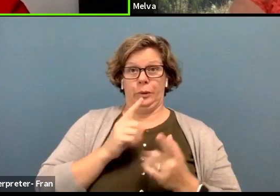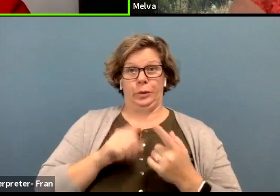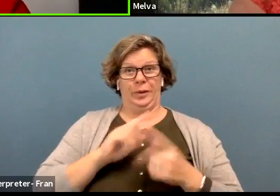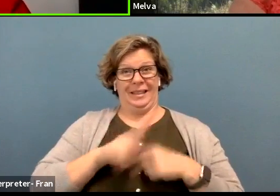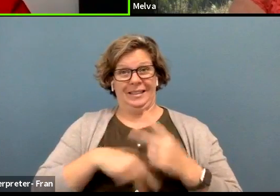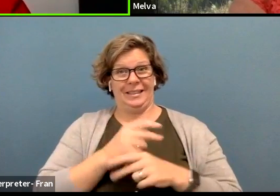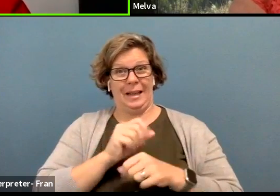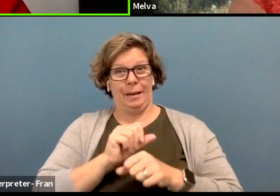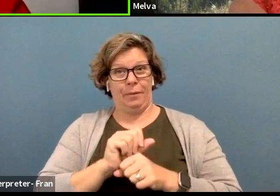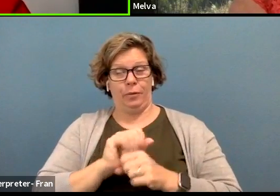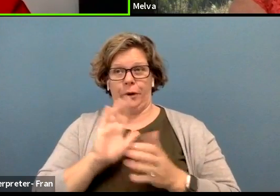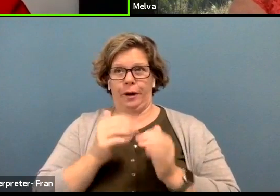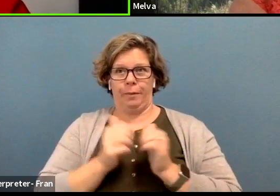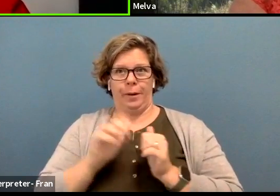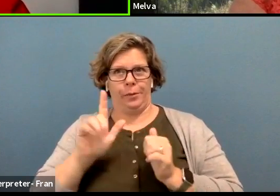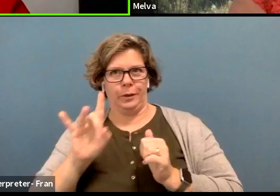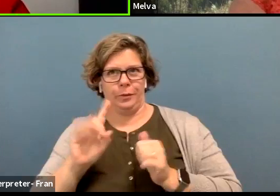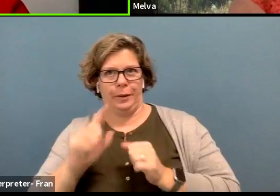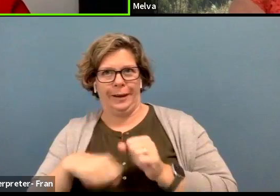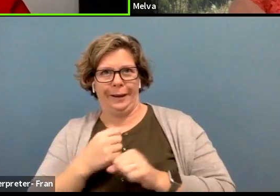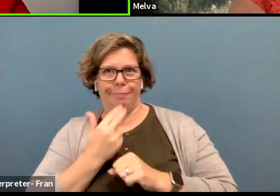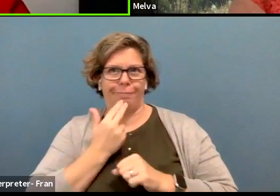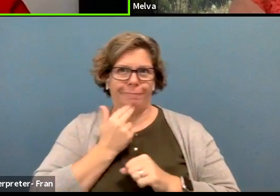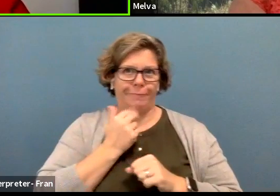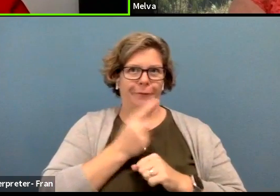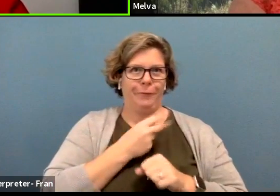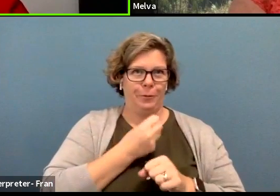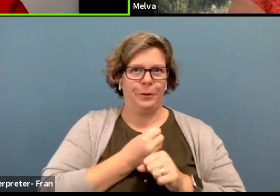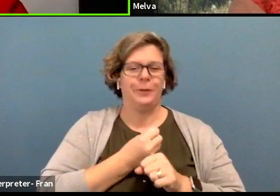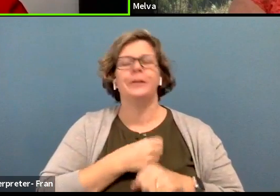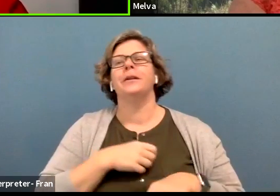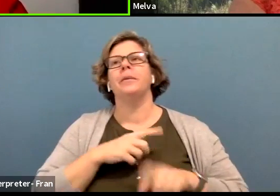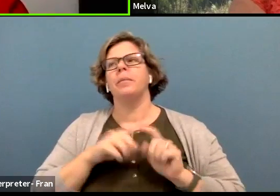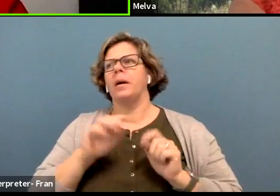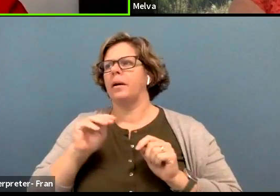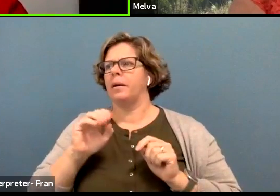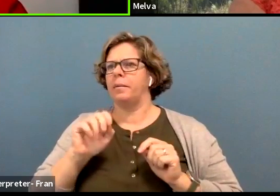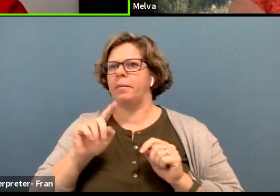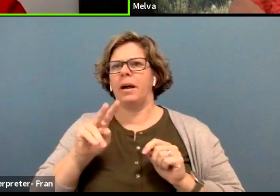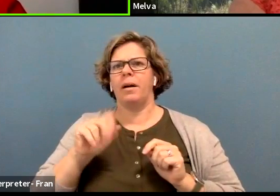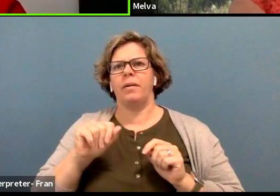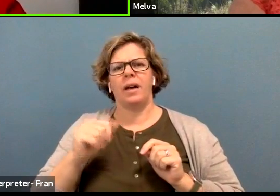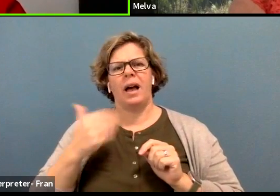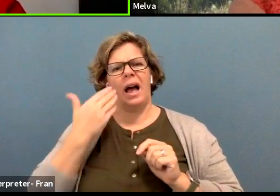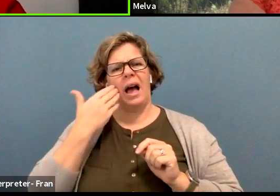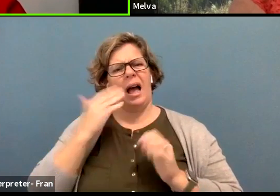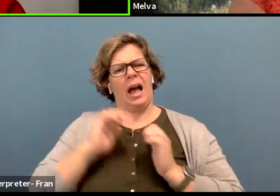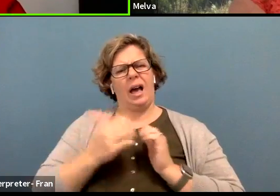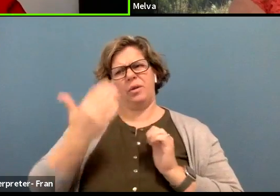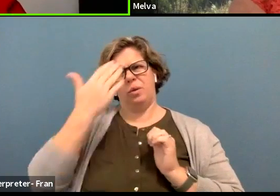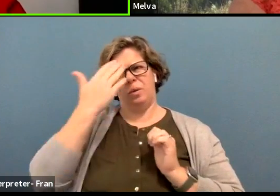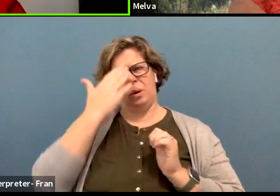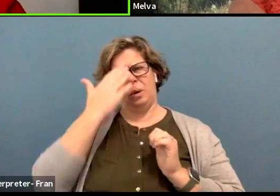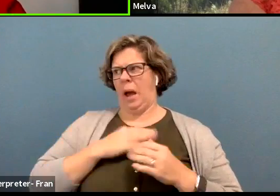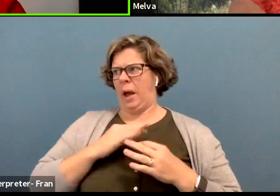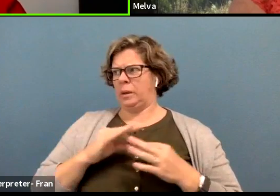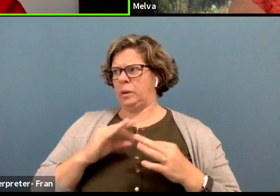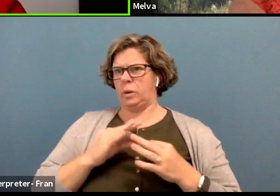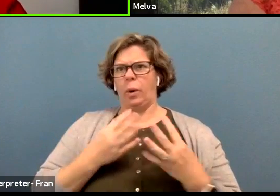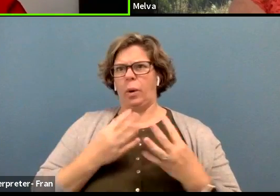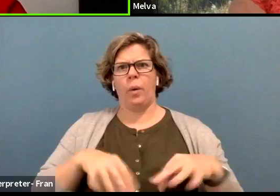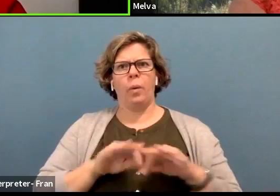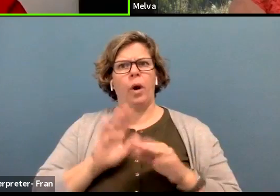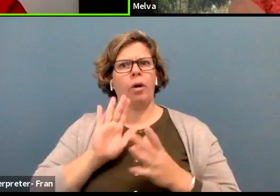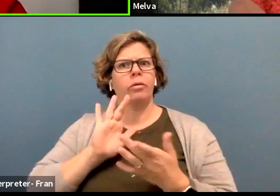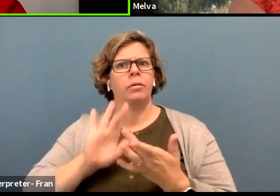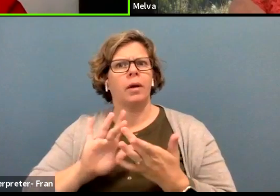in contrast to 28 years, Melva, how does someone know if their story is something that should be submitted to